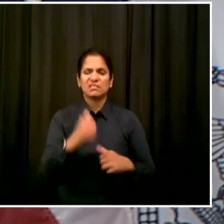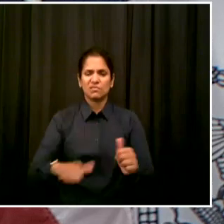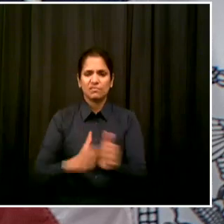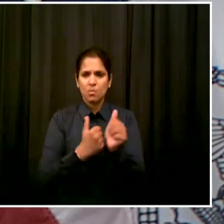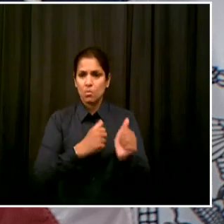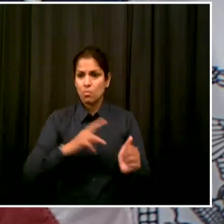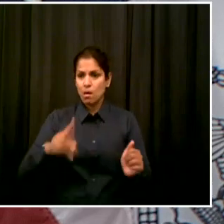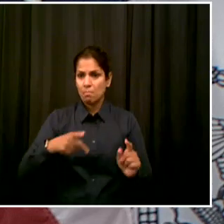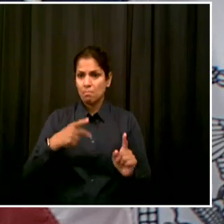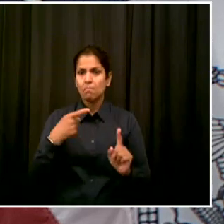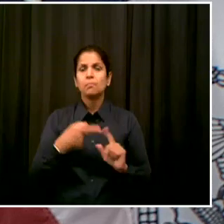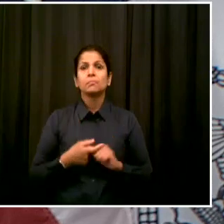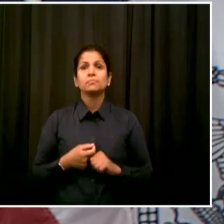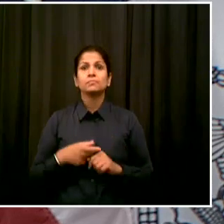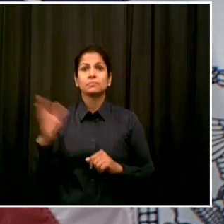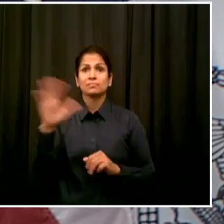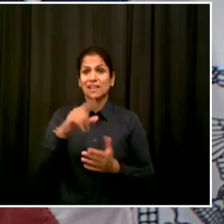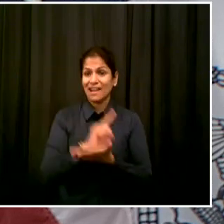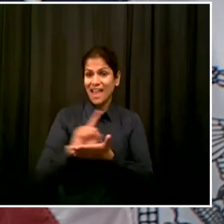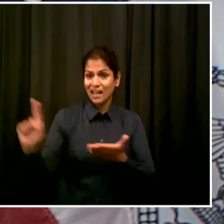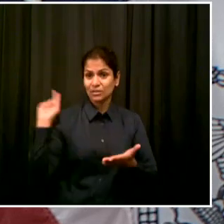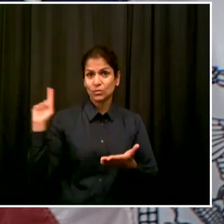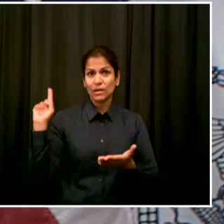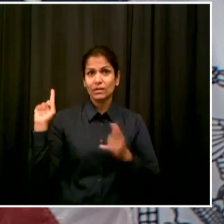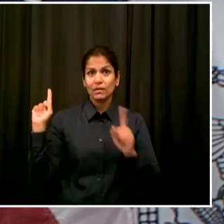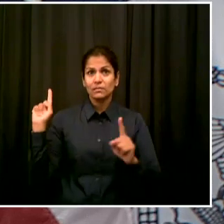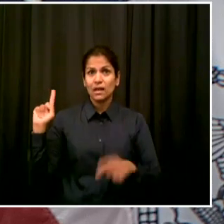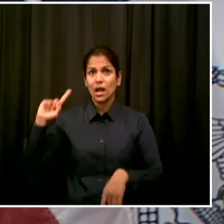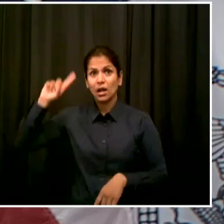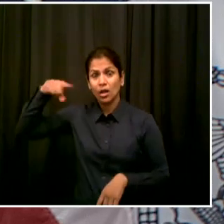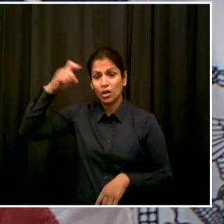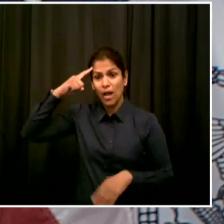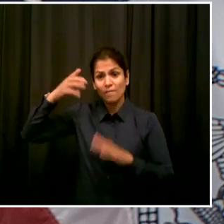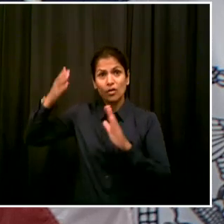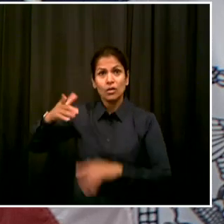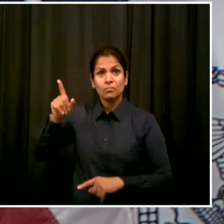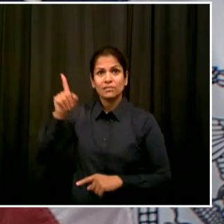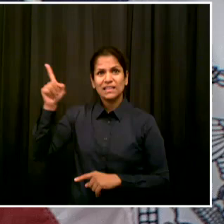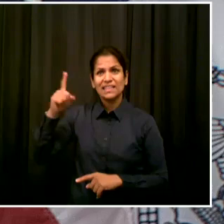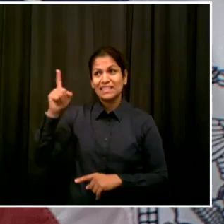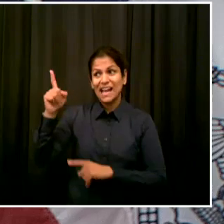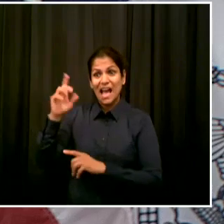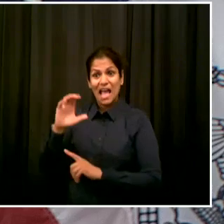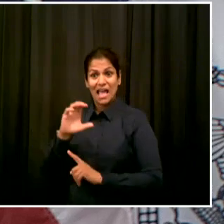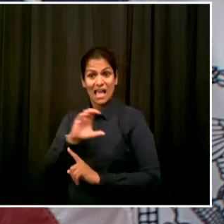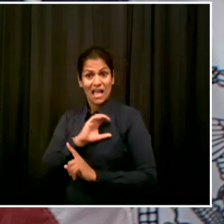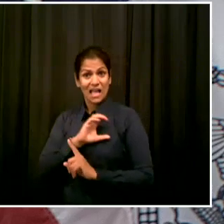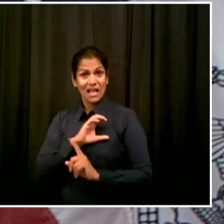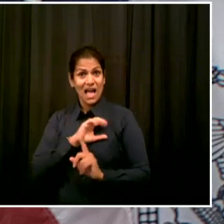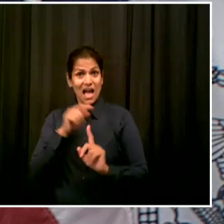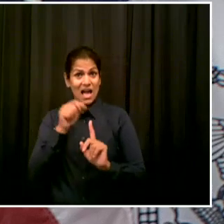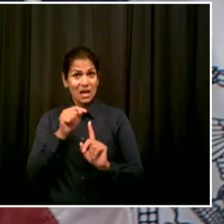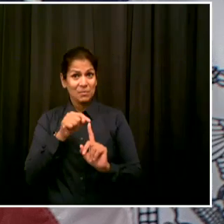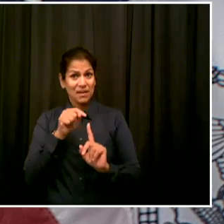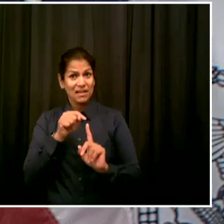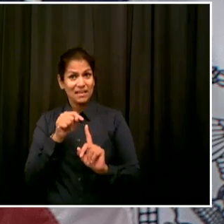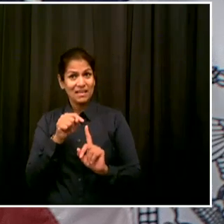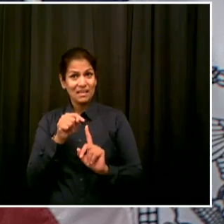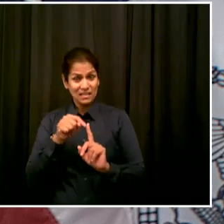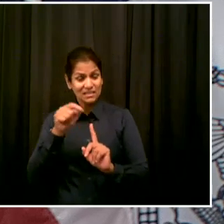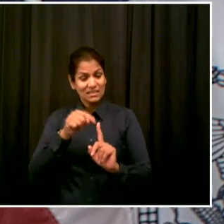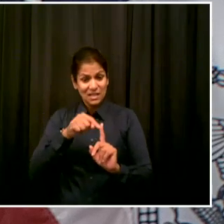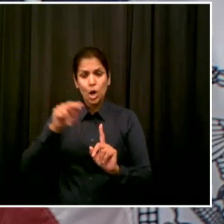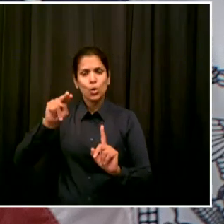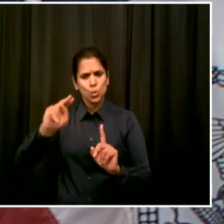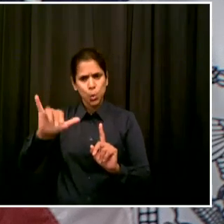called on you to redo the police department. I know that he's called on every police department in the state to come